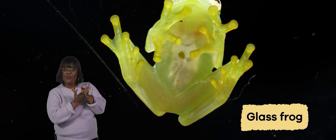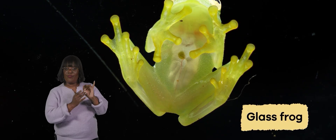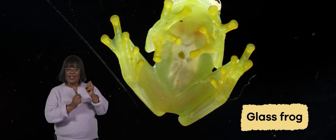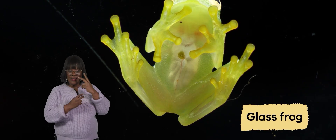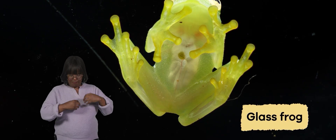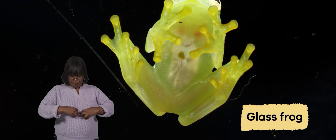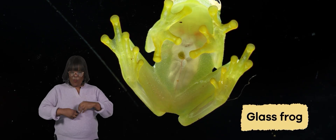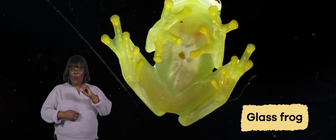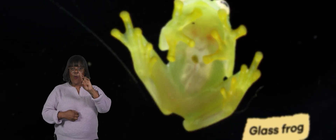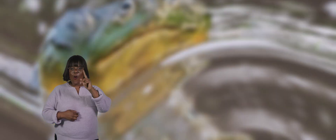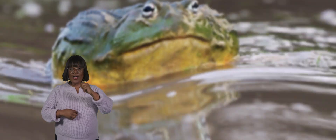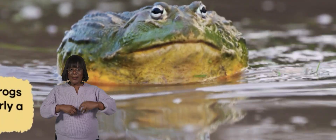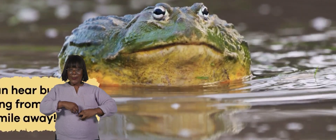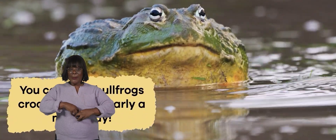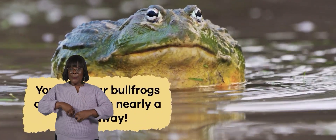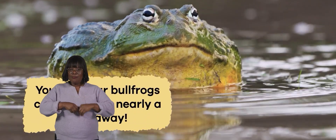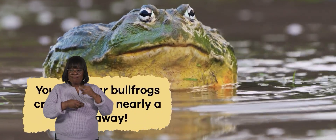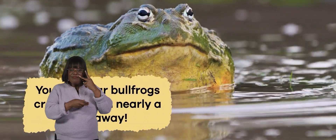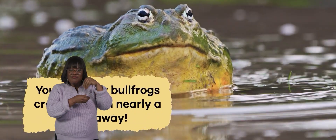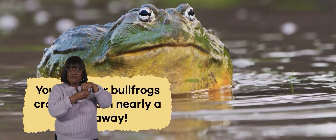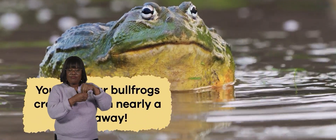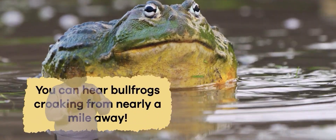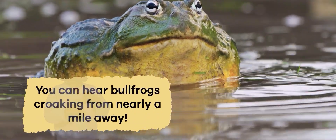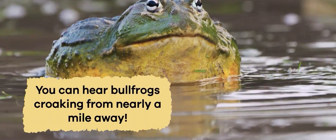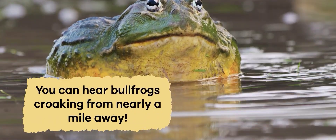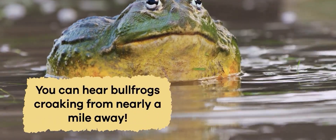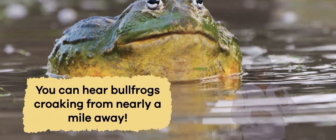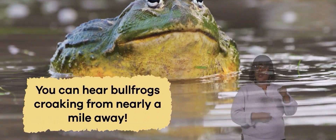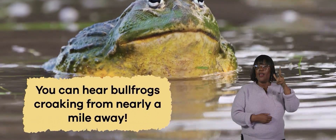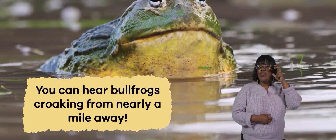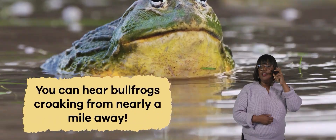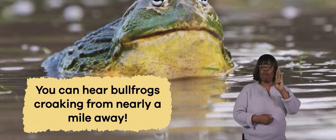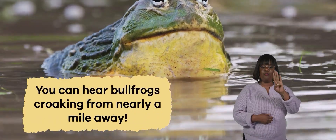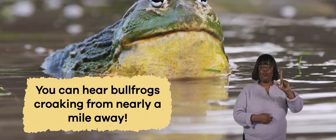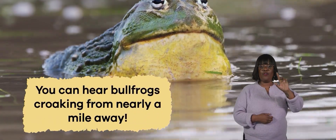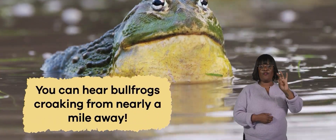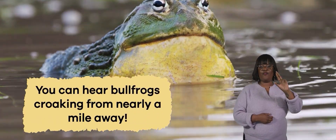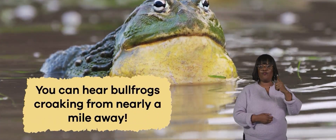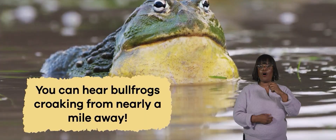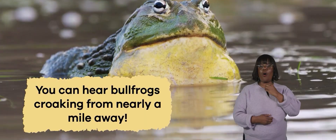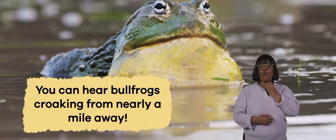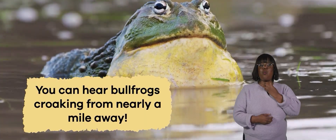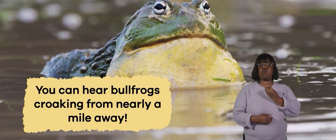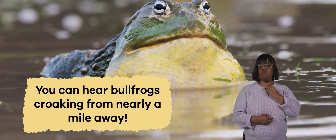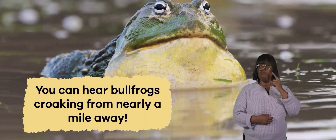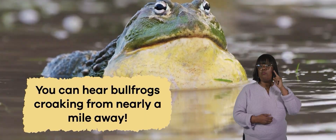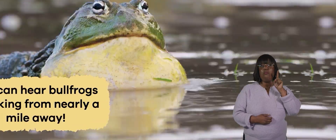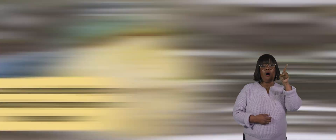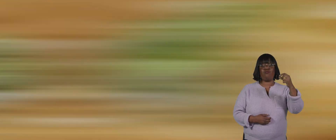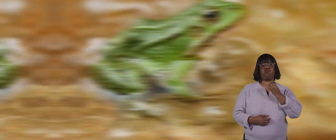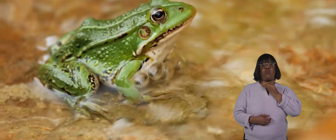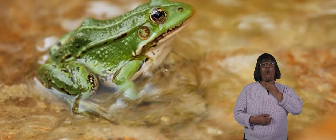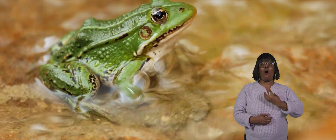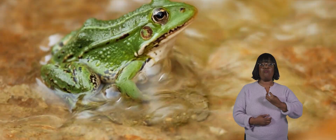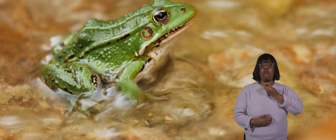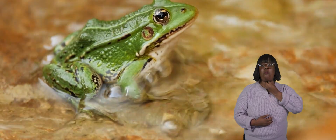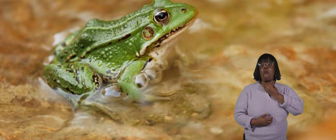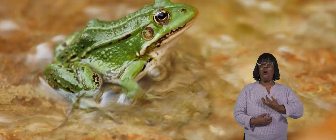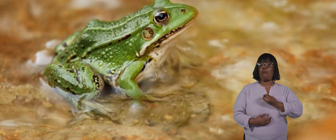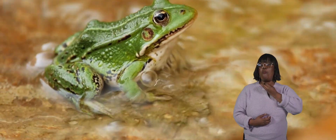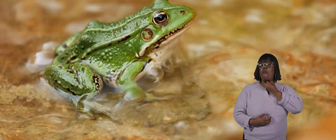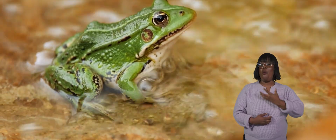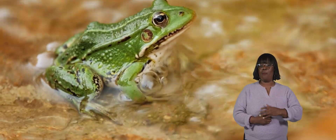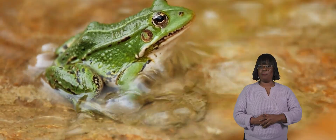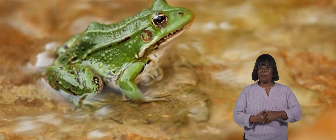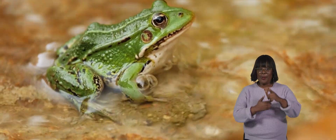internal organs. You can hear bullfrogs croaking from nearly a mile away. Those are just